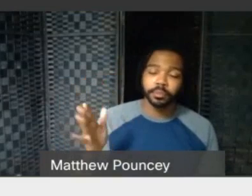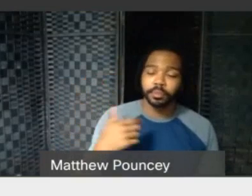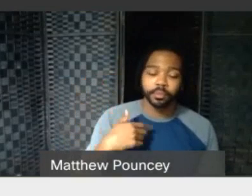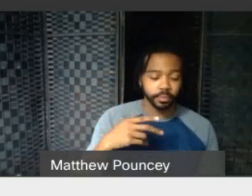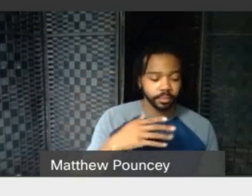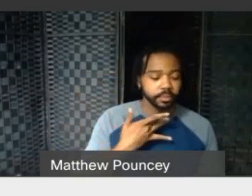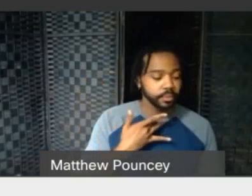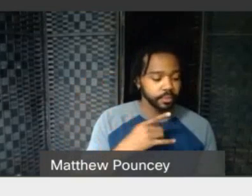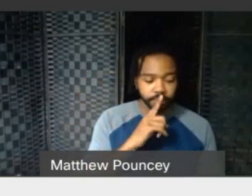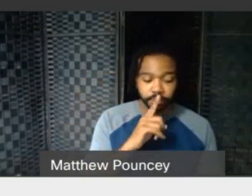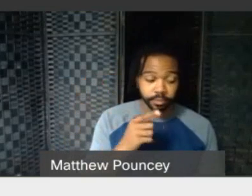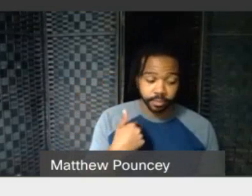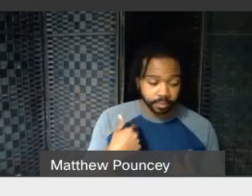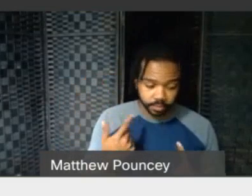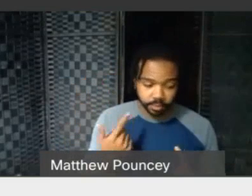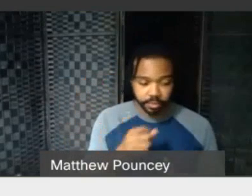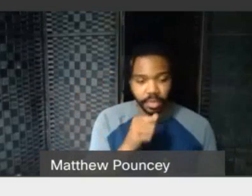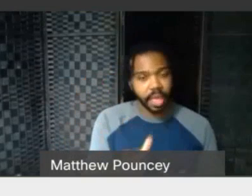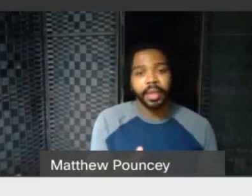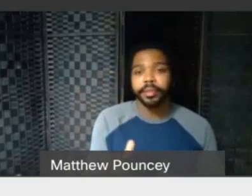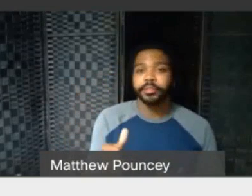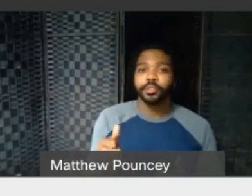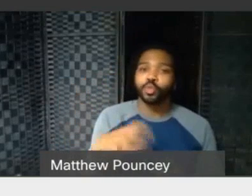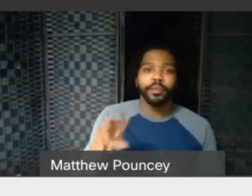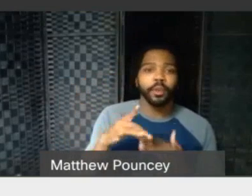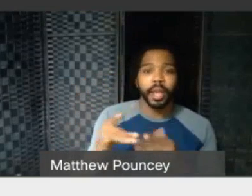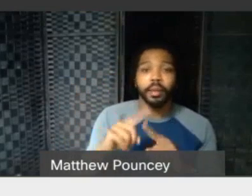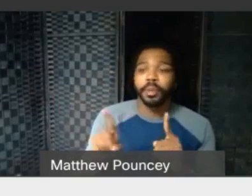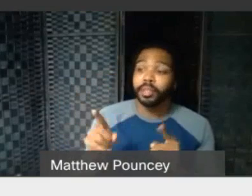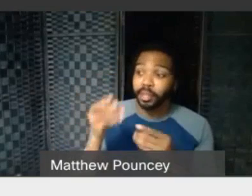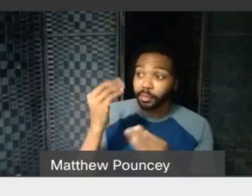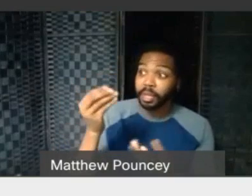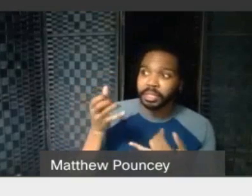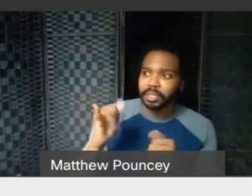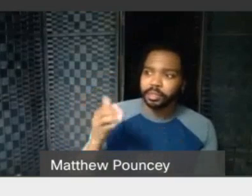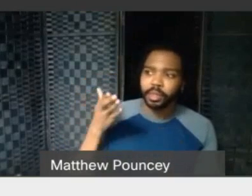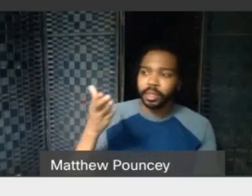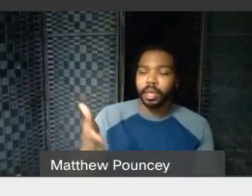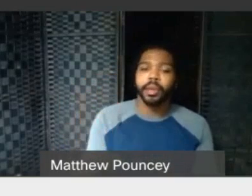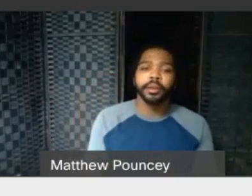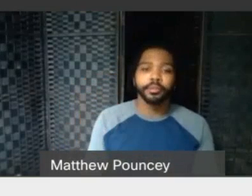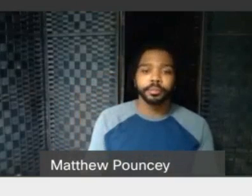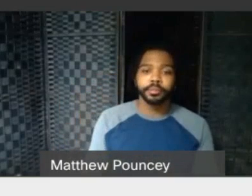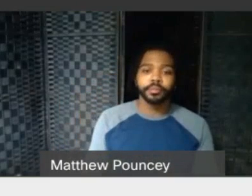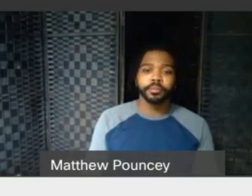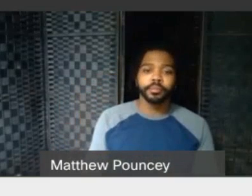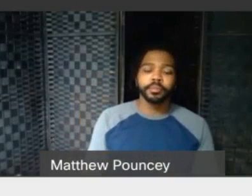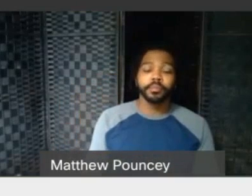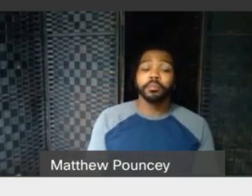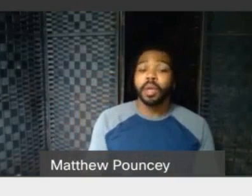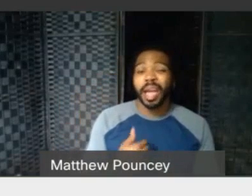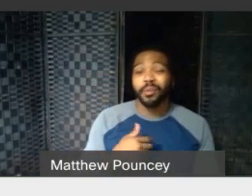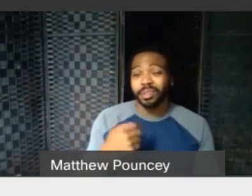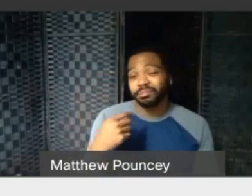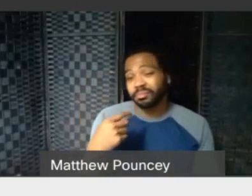because I'm not. The updated travel guidance is still there, right? And so I would consult the